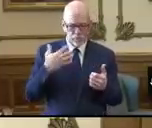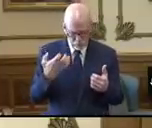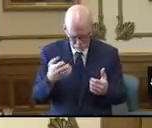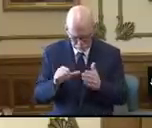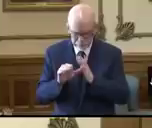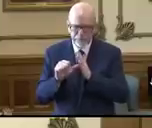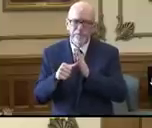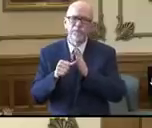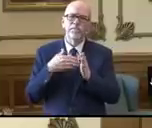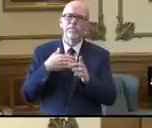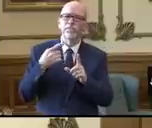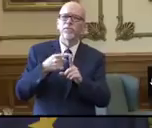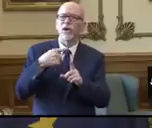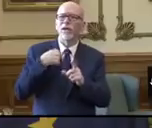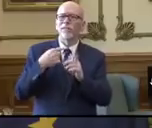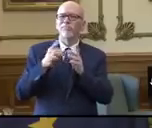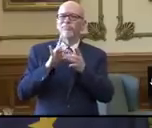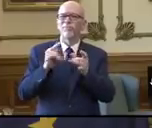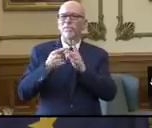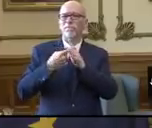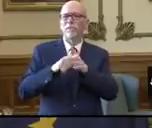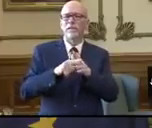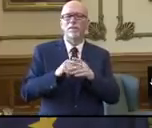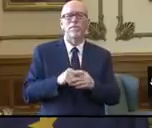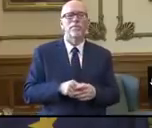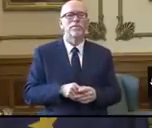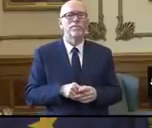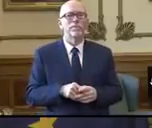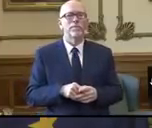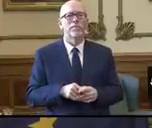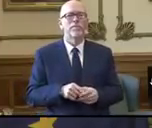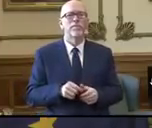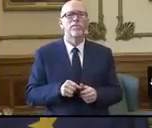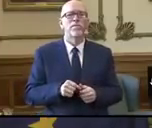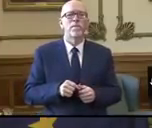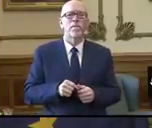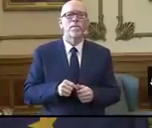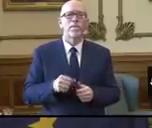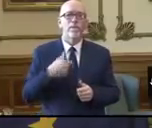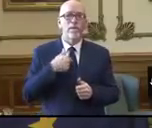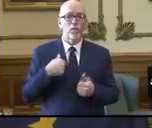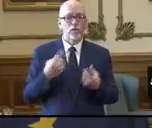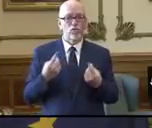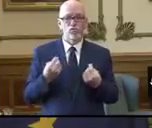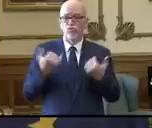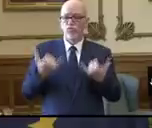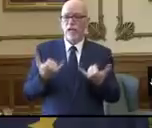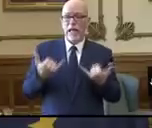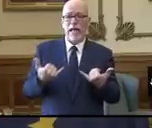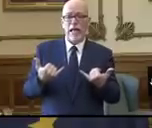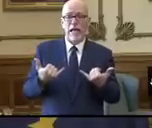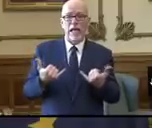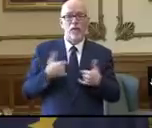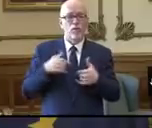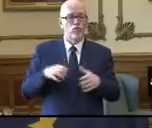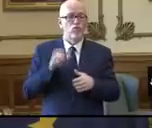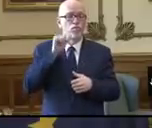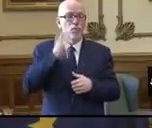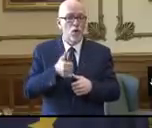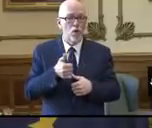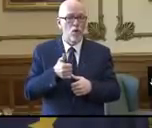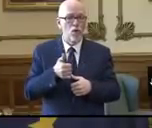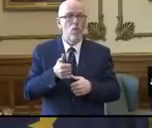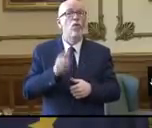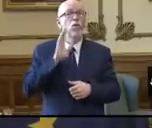point I made at the outset, and that's what we do today, what we do tomorrow is going to have a